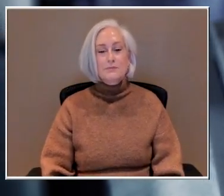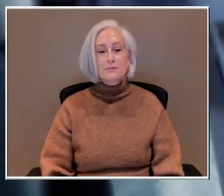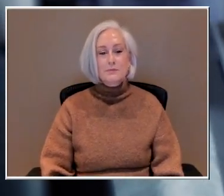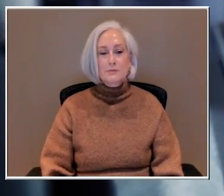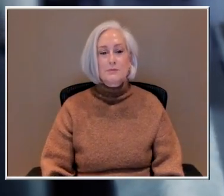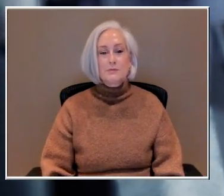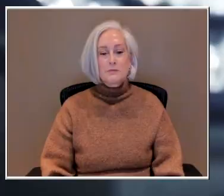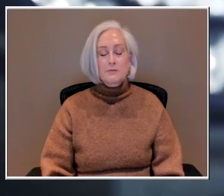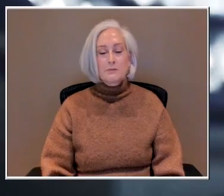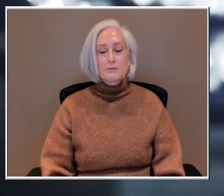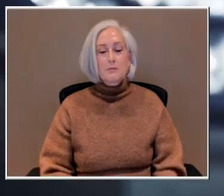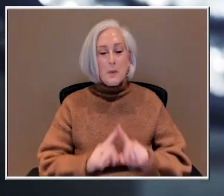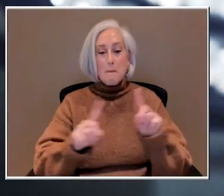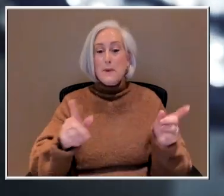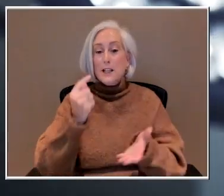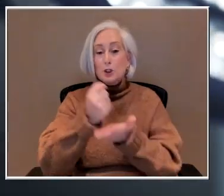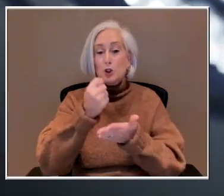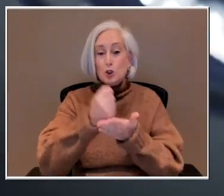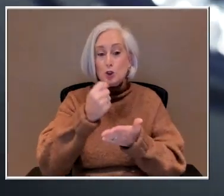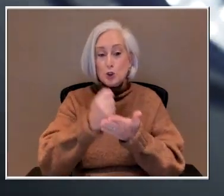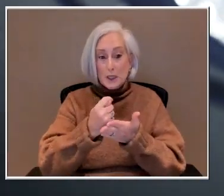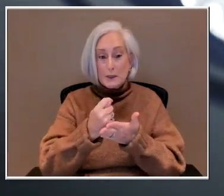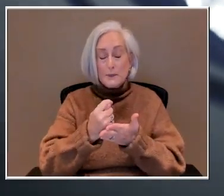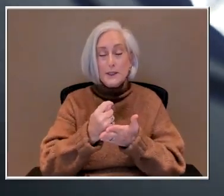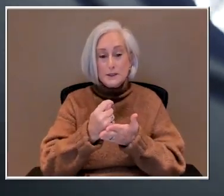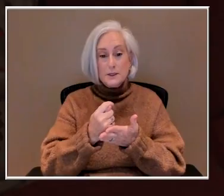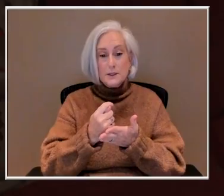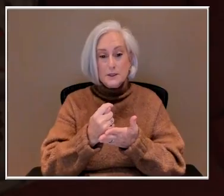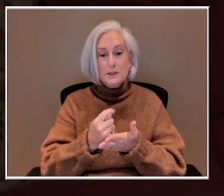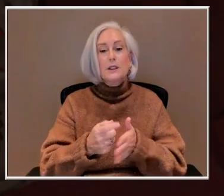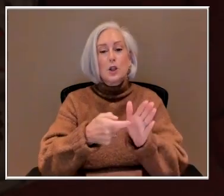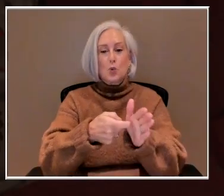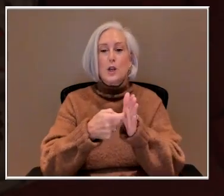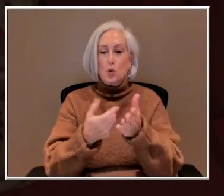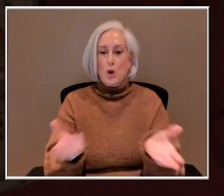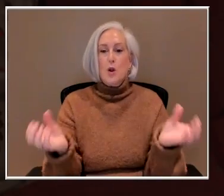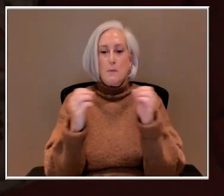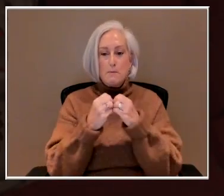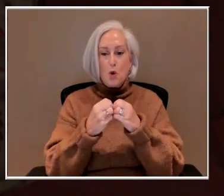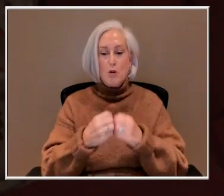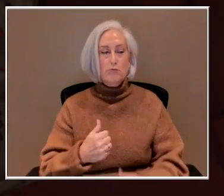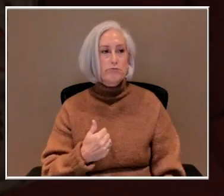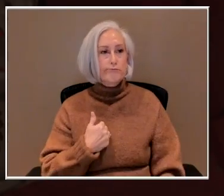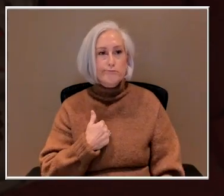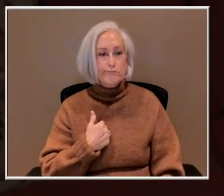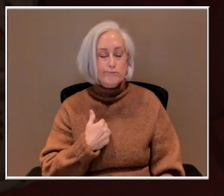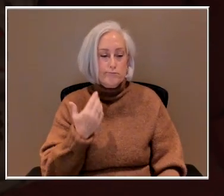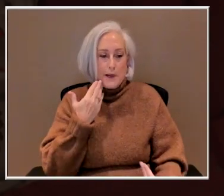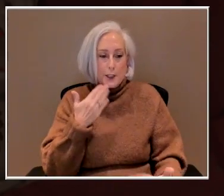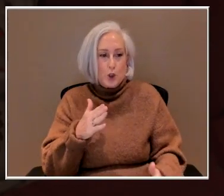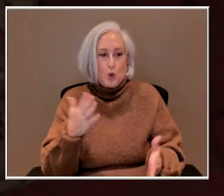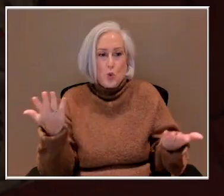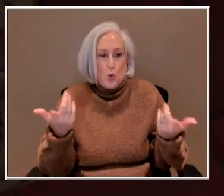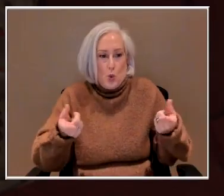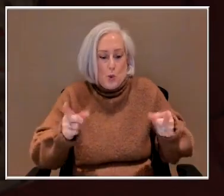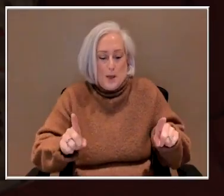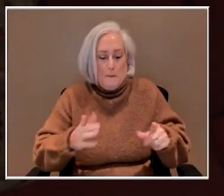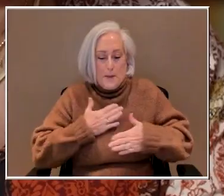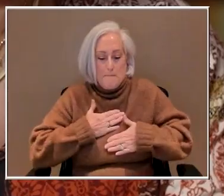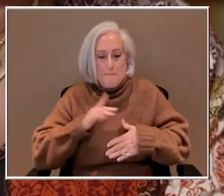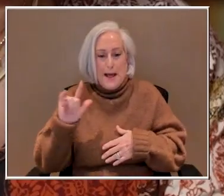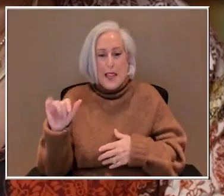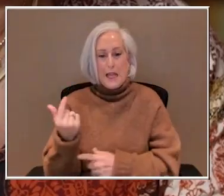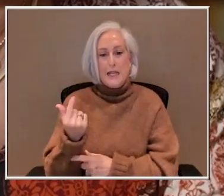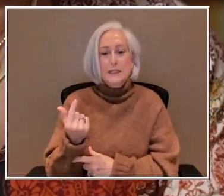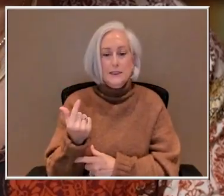But his treatment would inevitably require more. I wasn't sure what was going to happen with my leg. And I remember